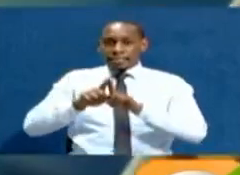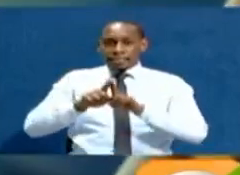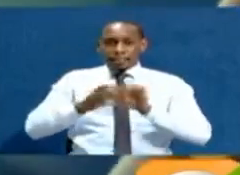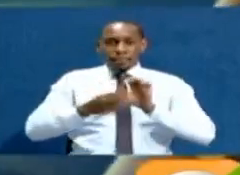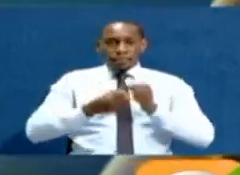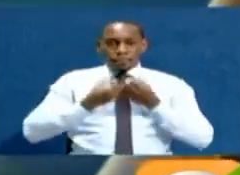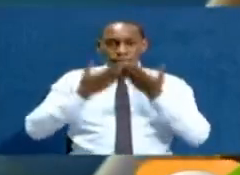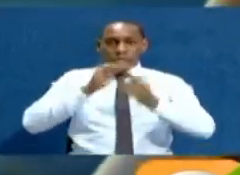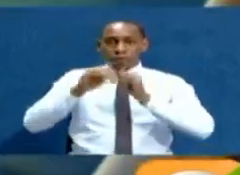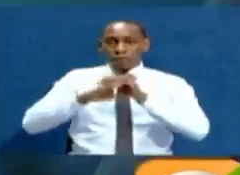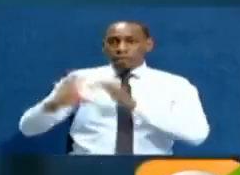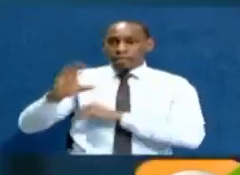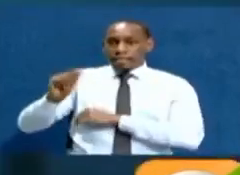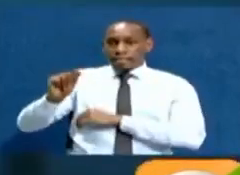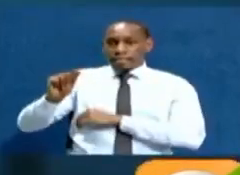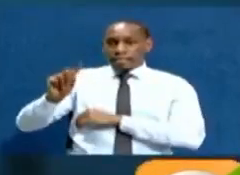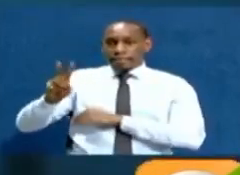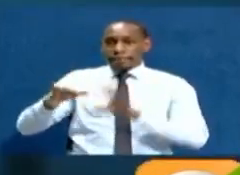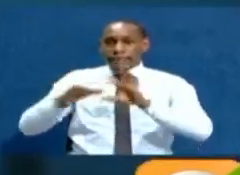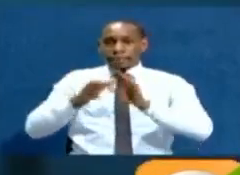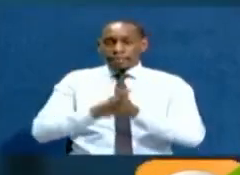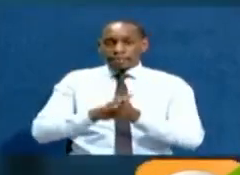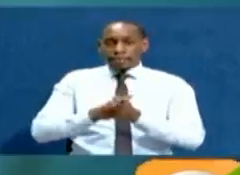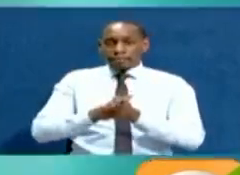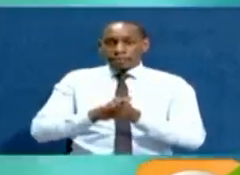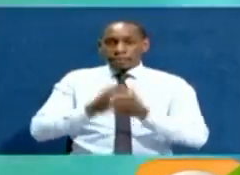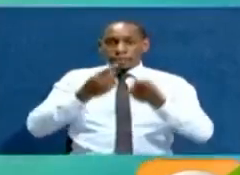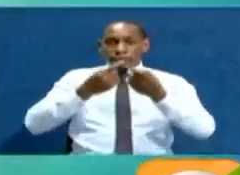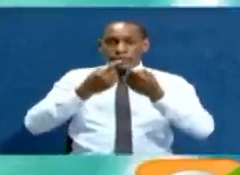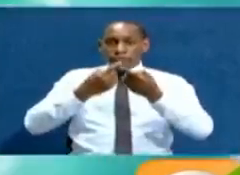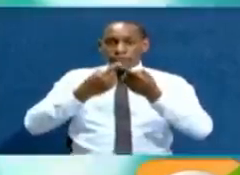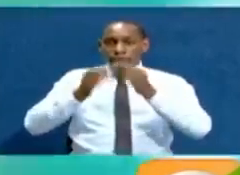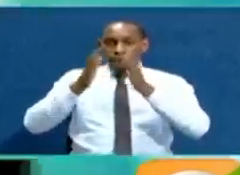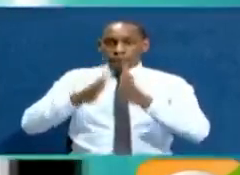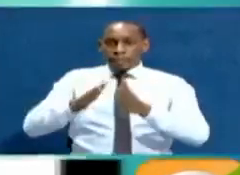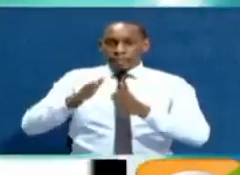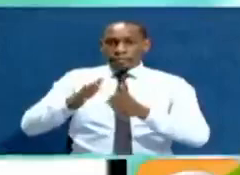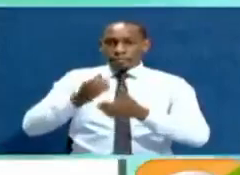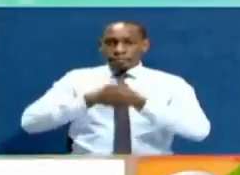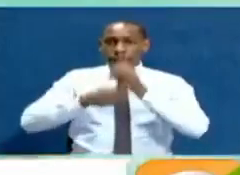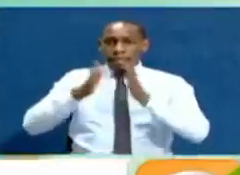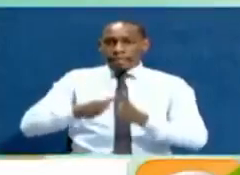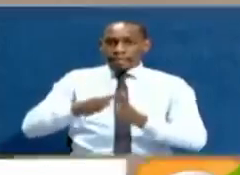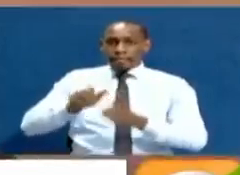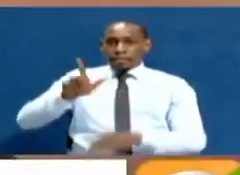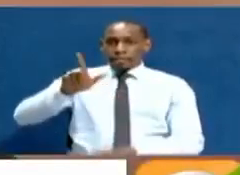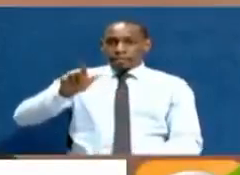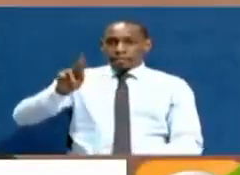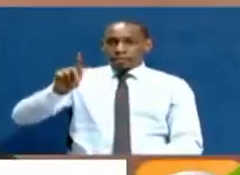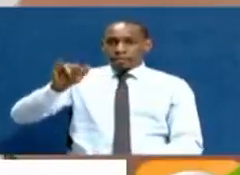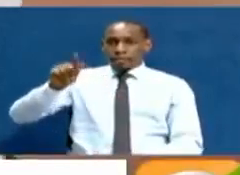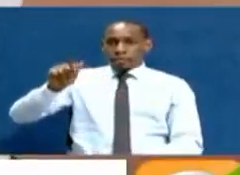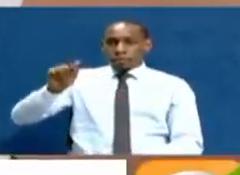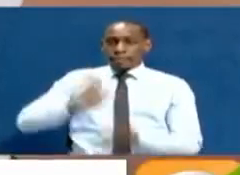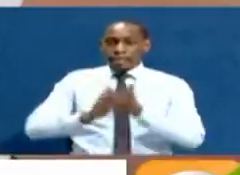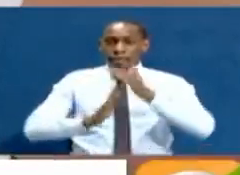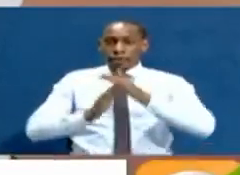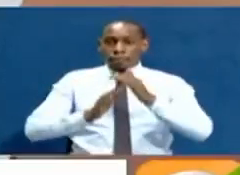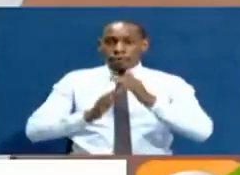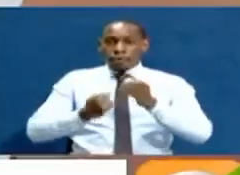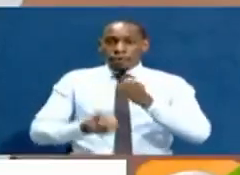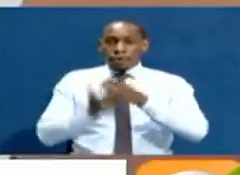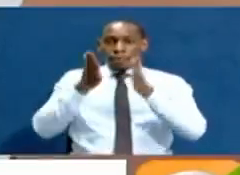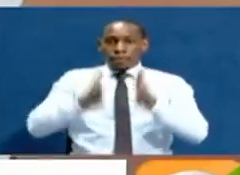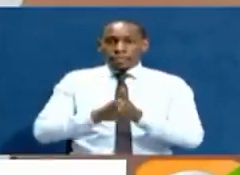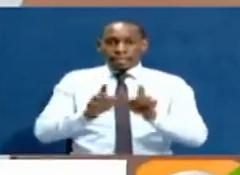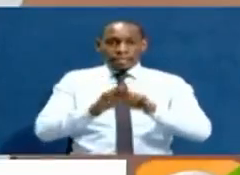across all of Citizen's channels. Academy Award-winning actress Lupita Nyong’o features in the production as an executive producer.